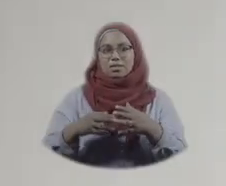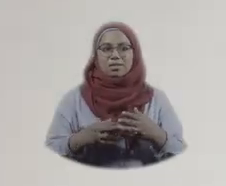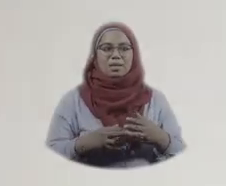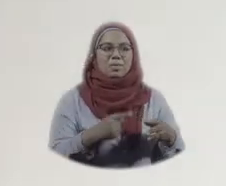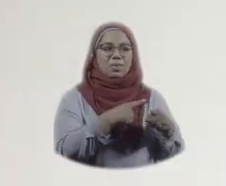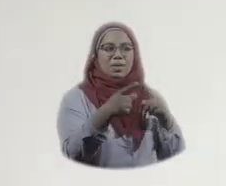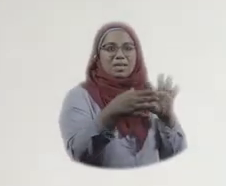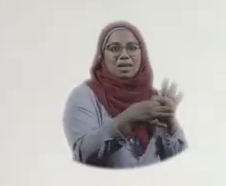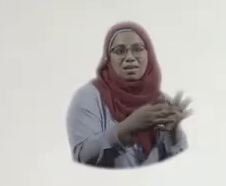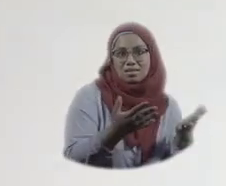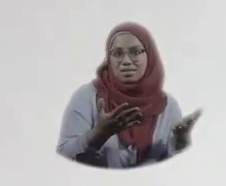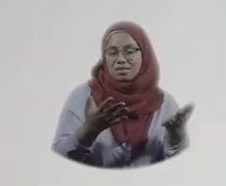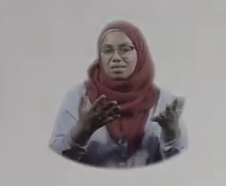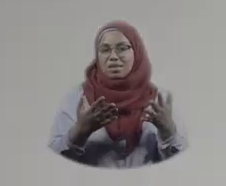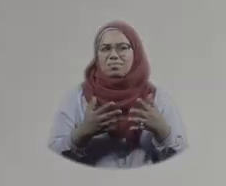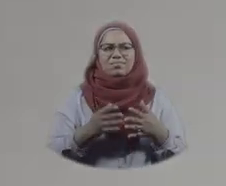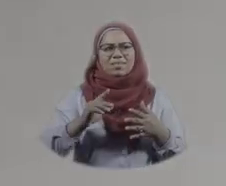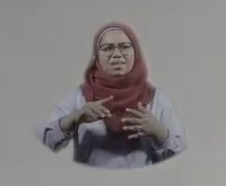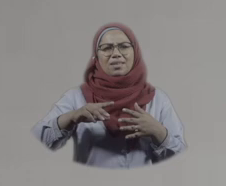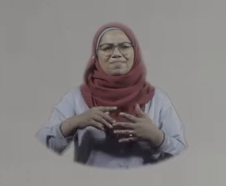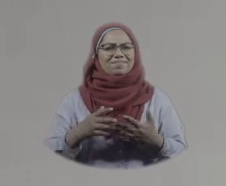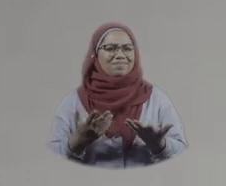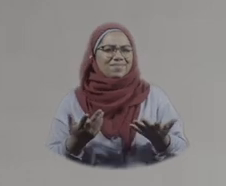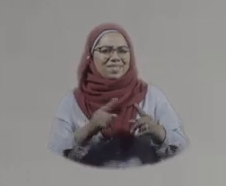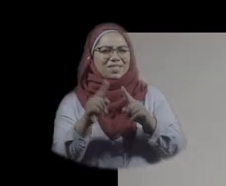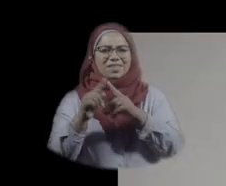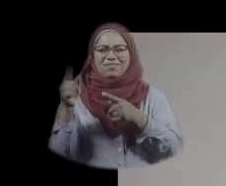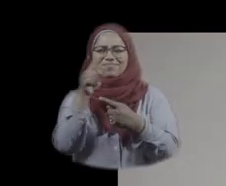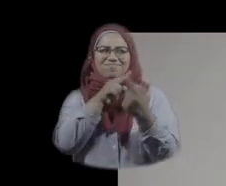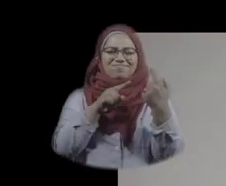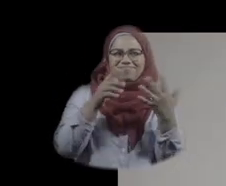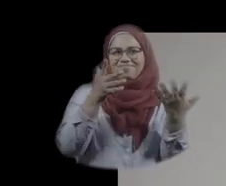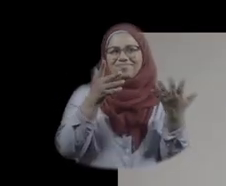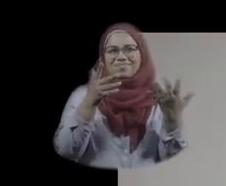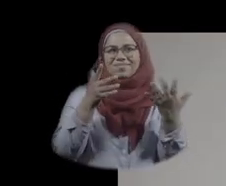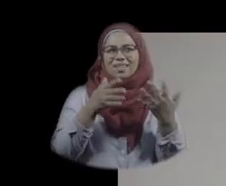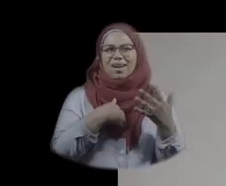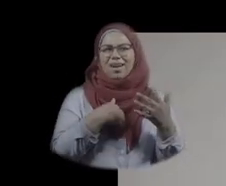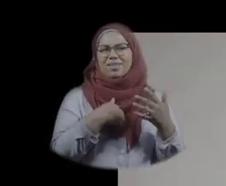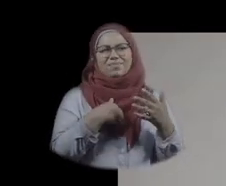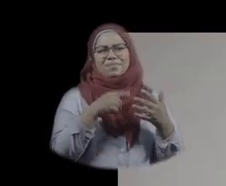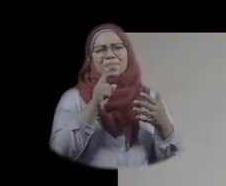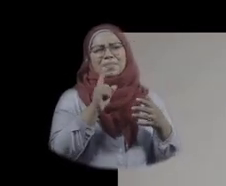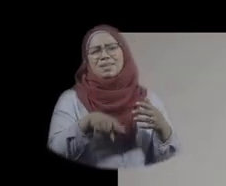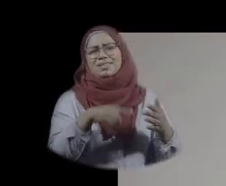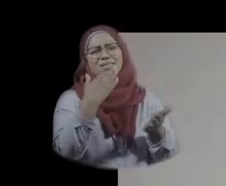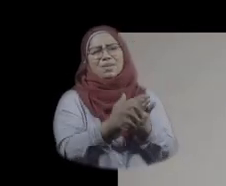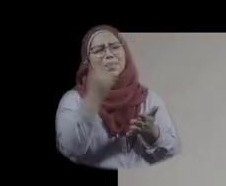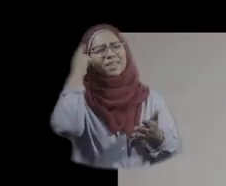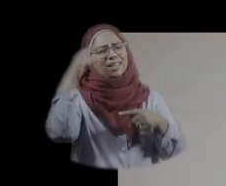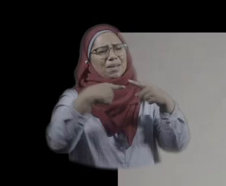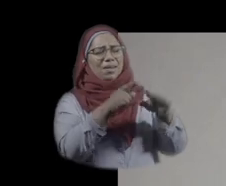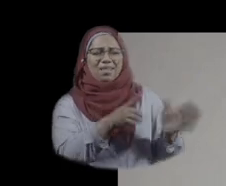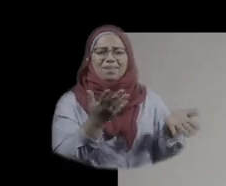with friends on a weekend when you know you have an assignment due the next week, and then it comes around and you're like, oh, I should have thought about